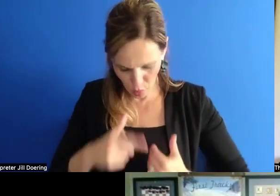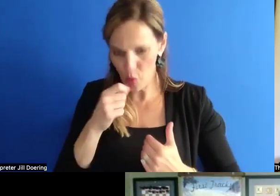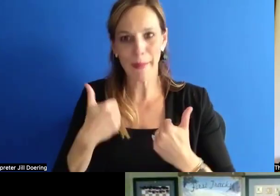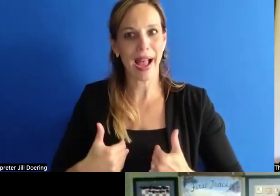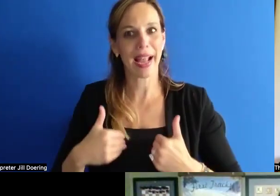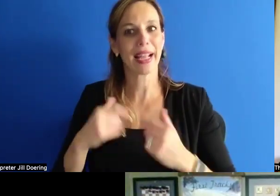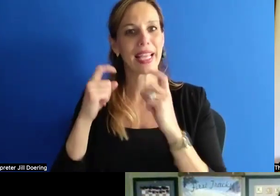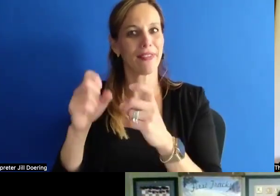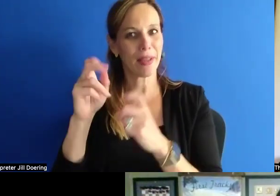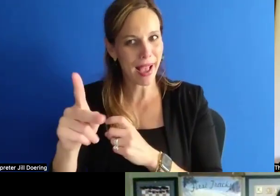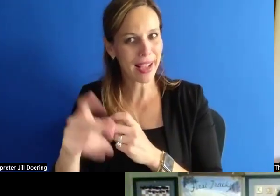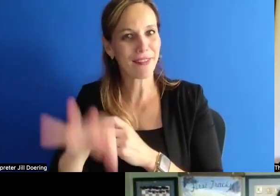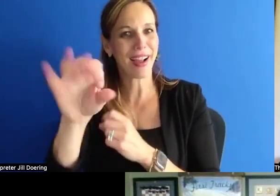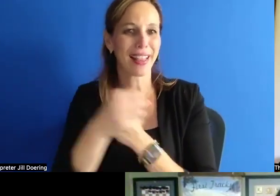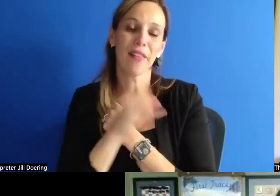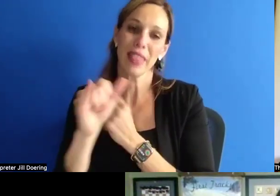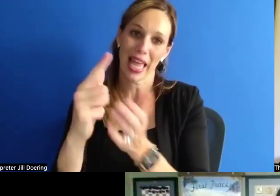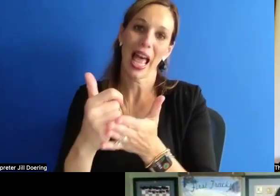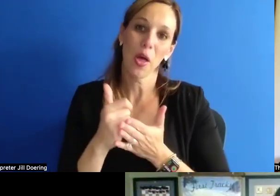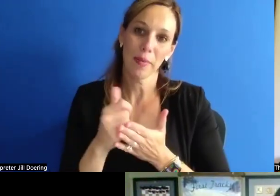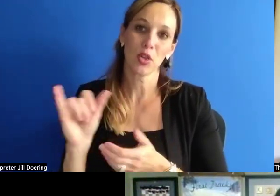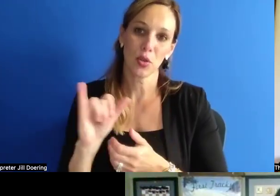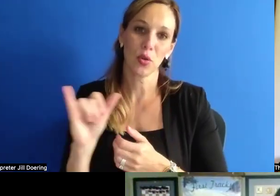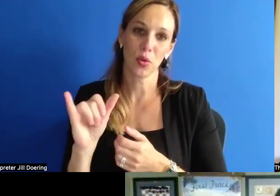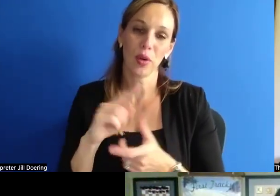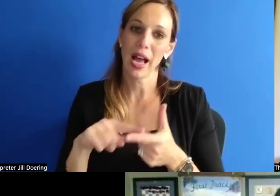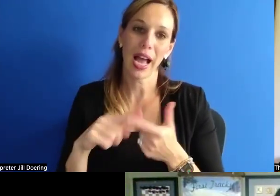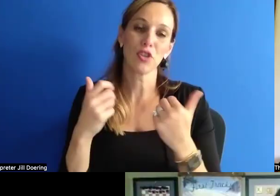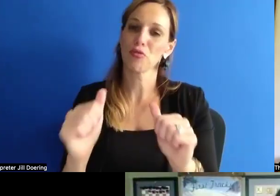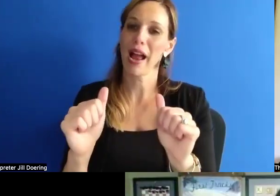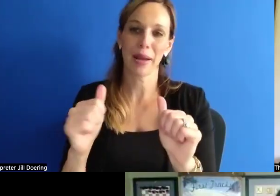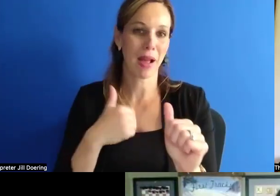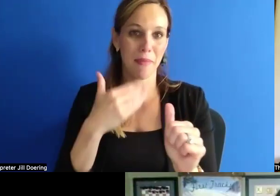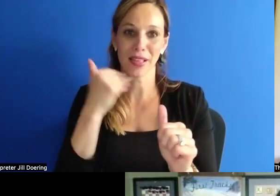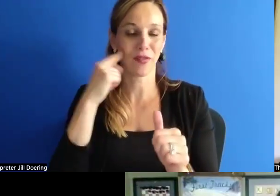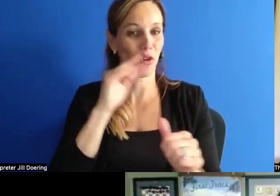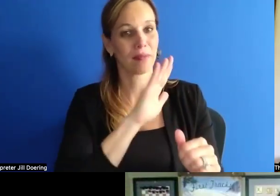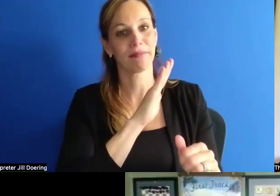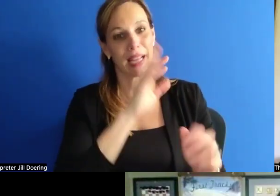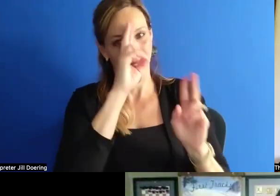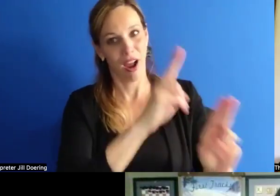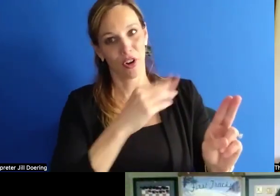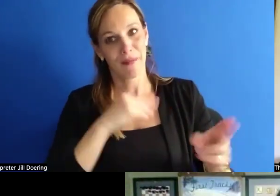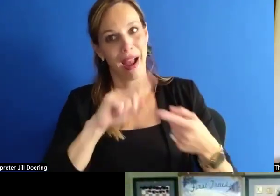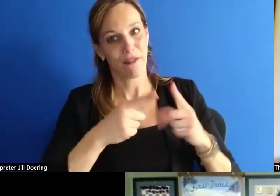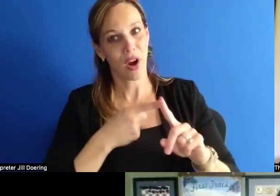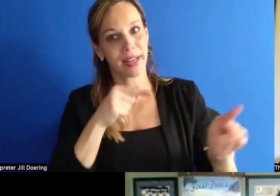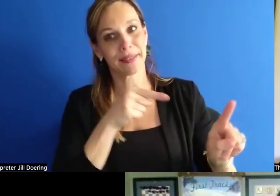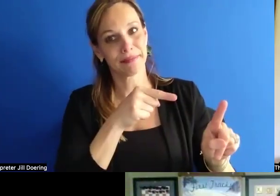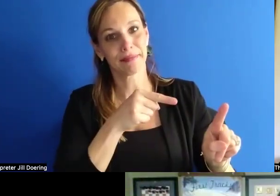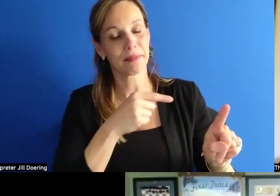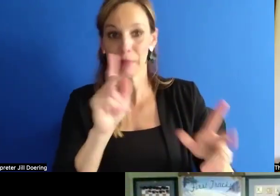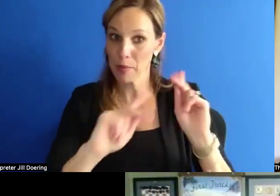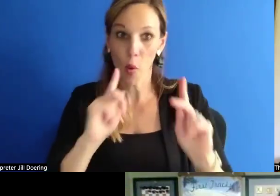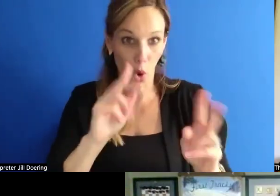world, it really helped me. And I pulled through for my friend because, everybody was worried. They were like, do you need a